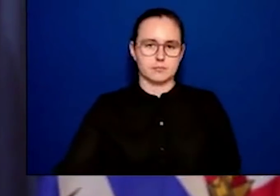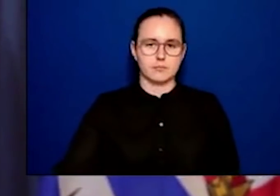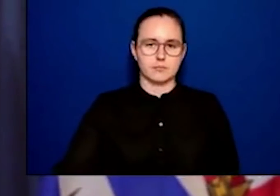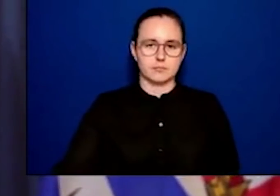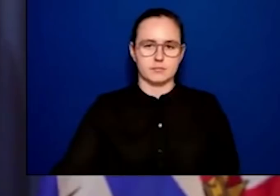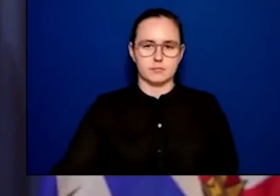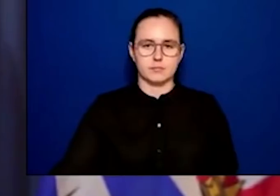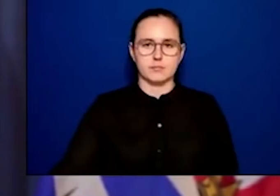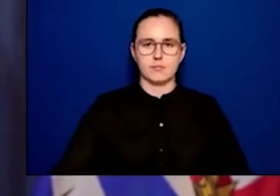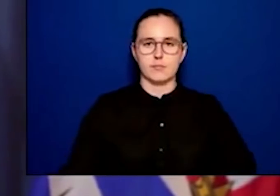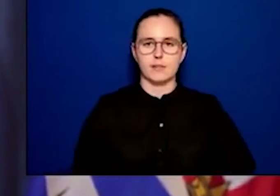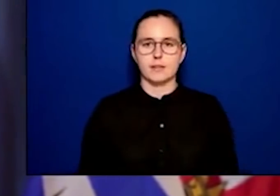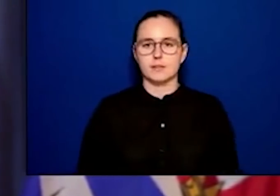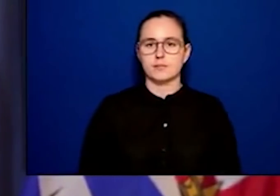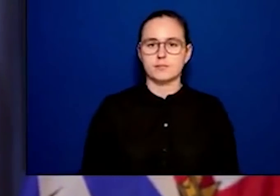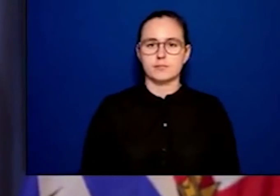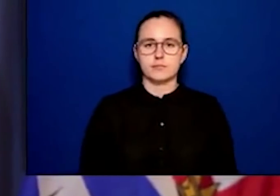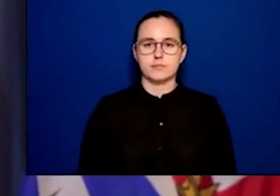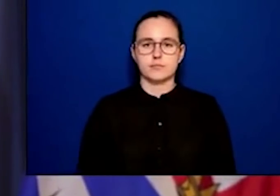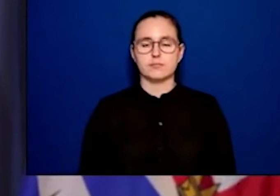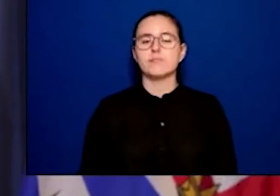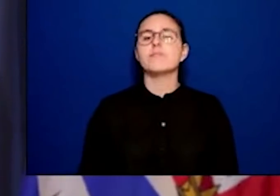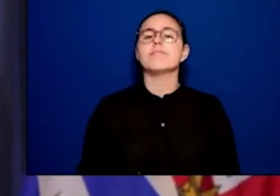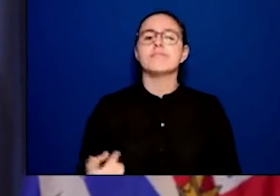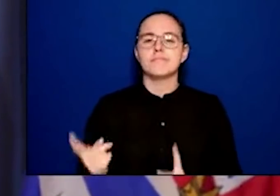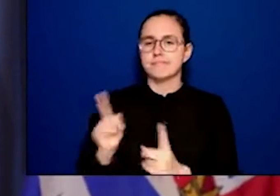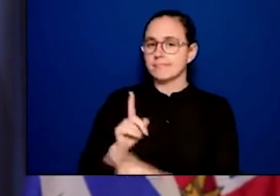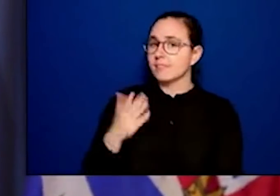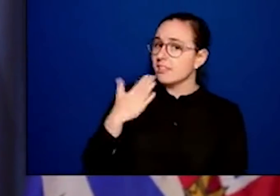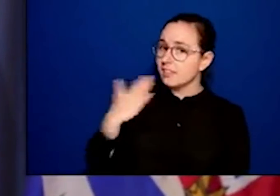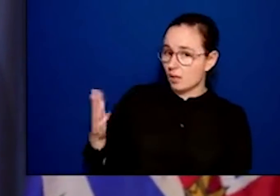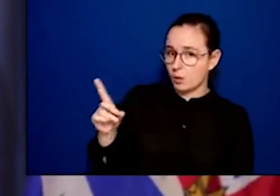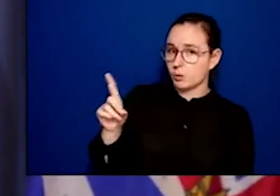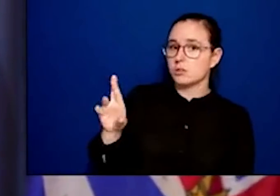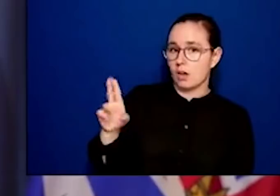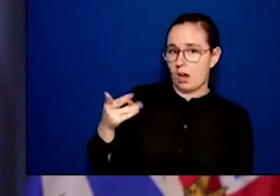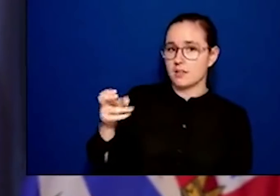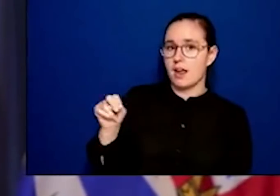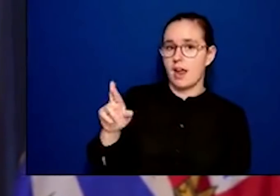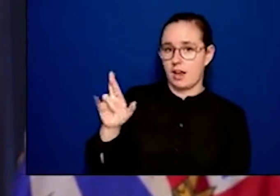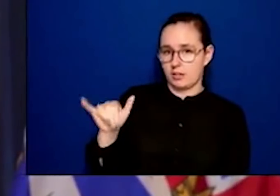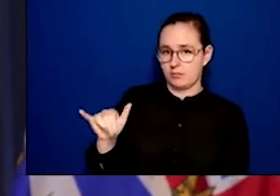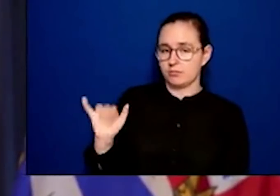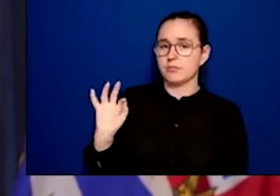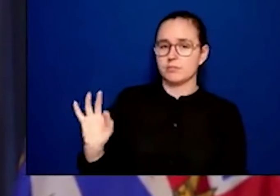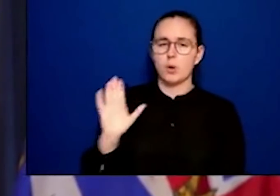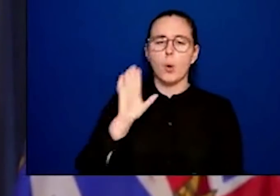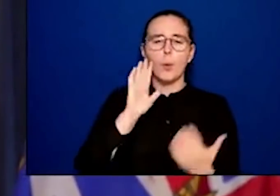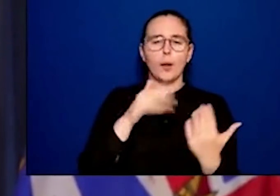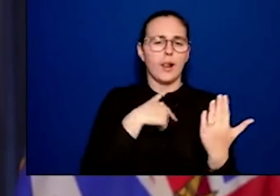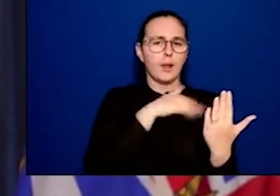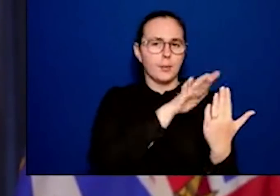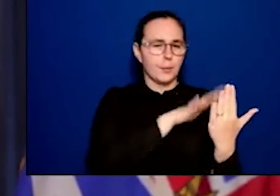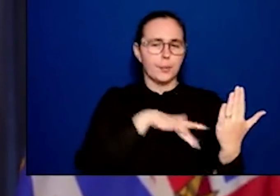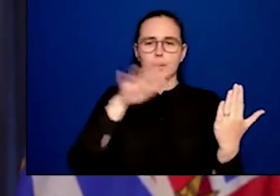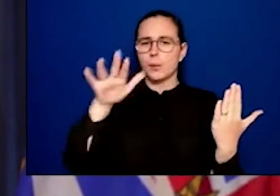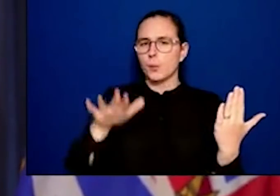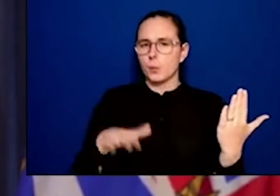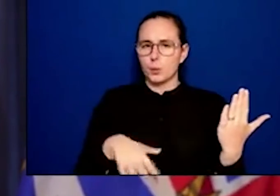Thank you very much, Dr. Henry, and I'm going to take you through just a few